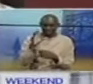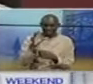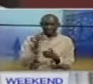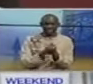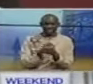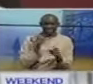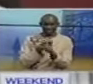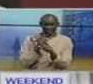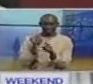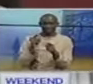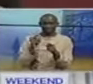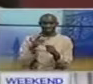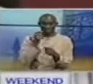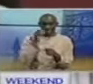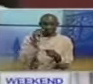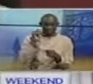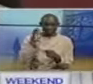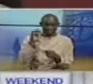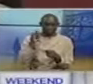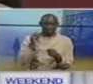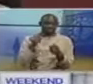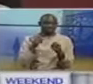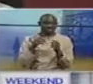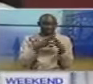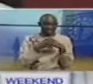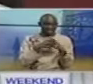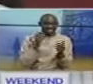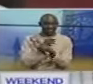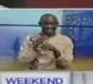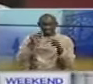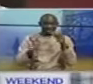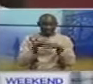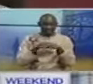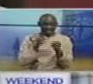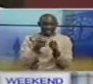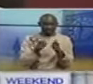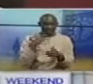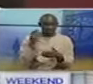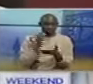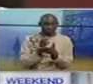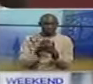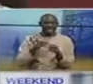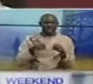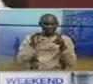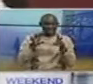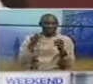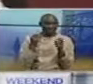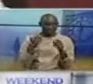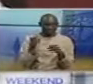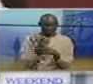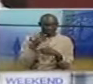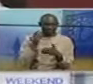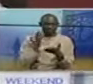the Epoch Times in America, the Israeli radio stations, the South African radio stations, the Canadians, the Australians. A lot of media